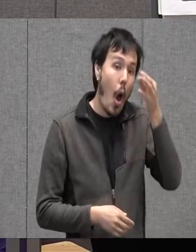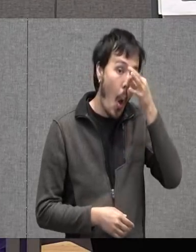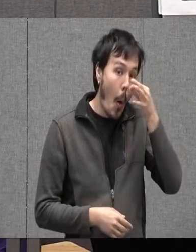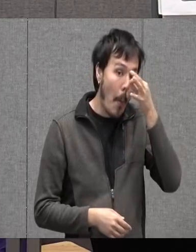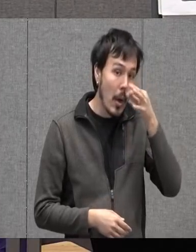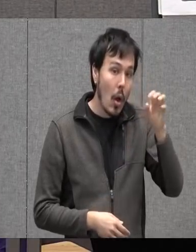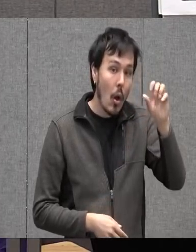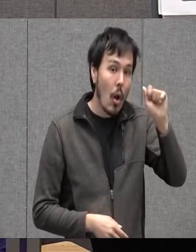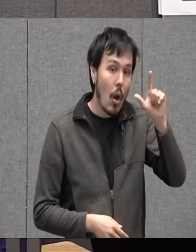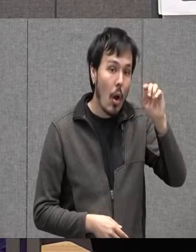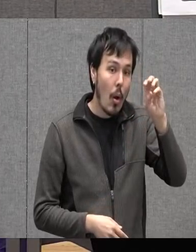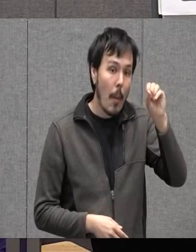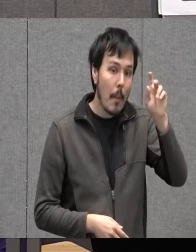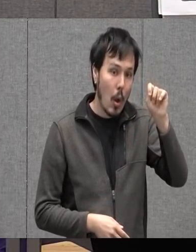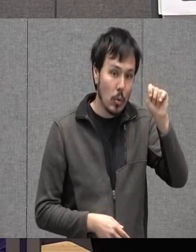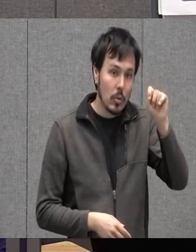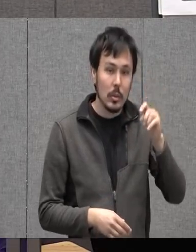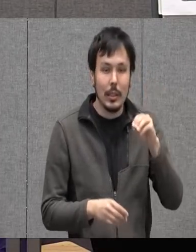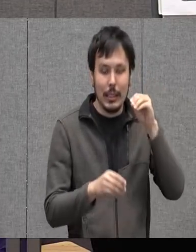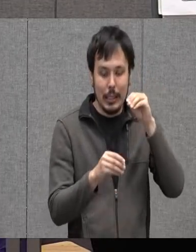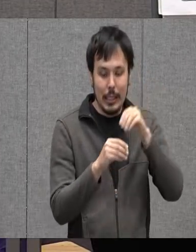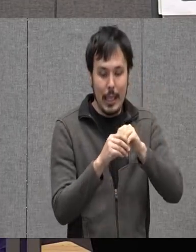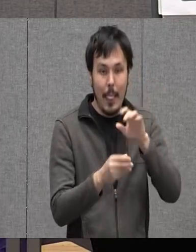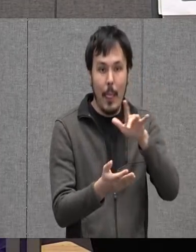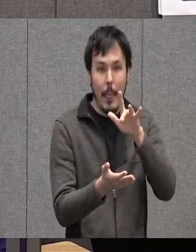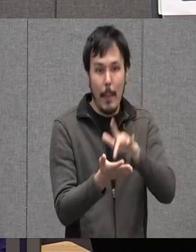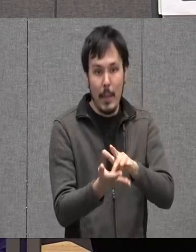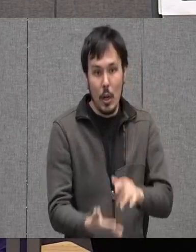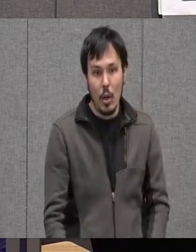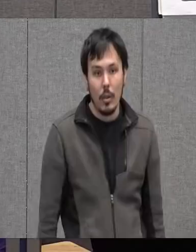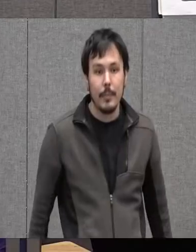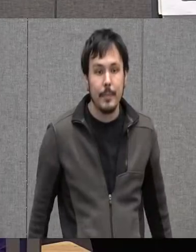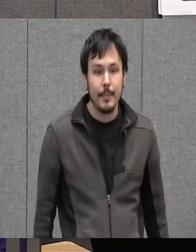in the middle